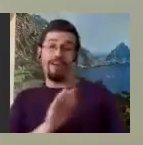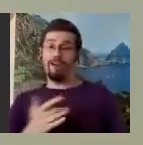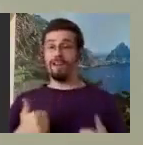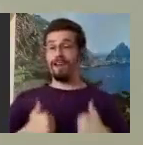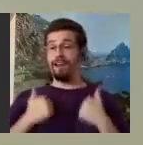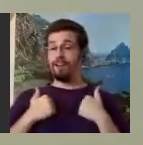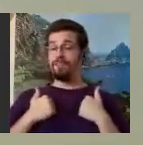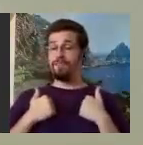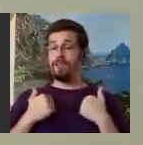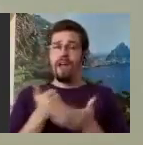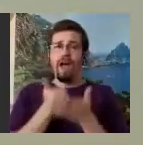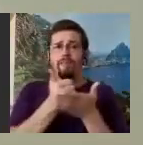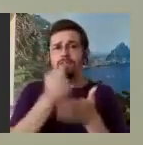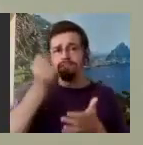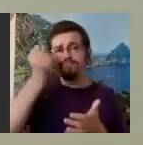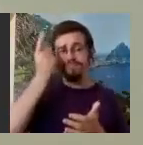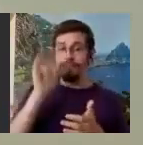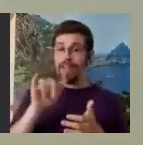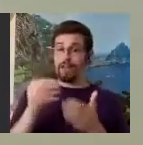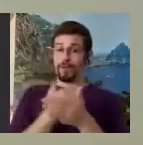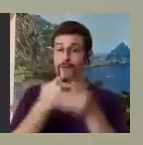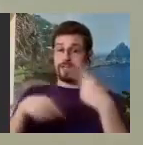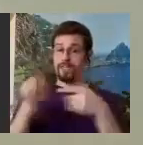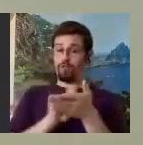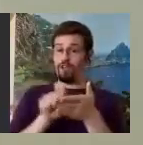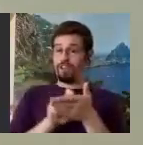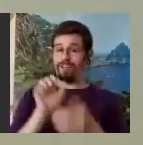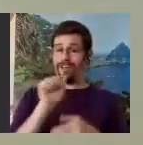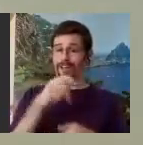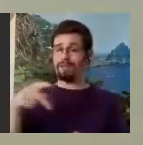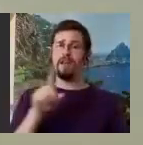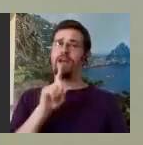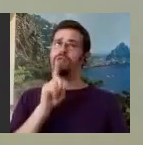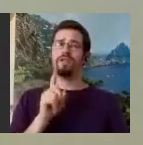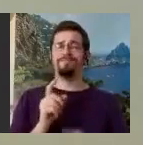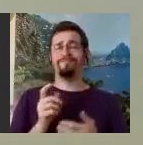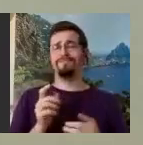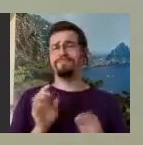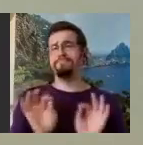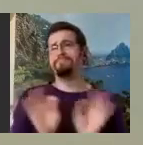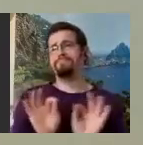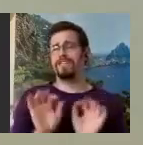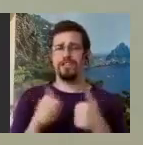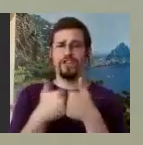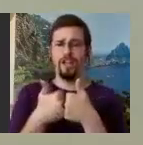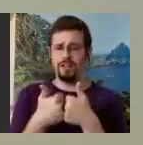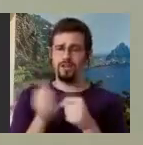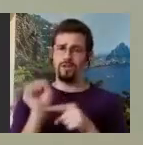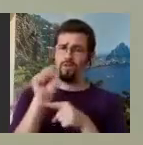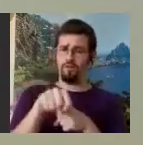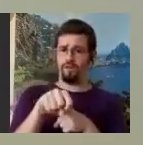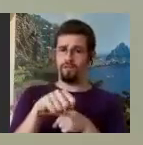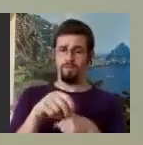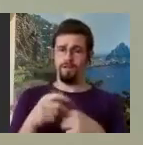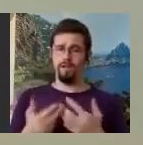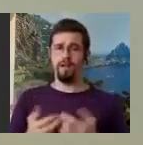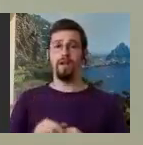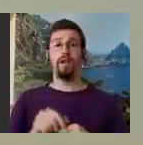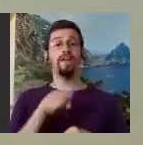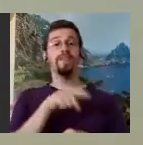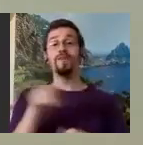not be attached to this unbelievable miracle? It is really rewarding to be a part of something bigger than yourself, being able to touch